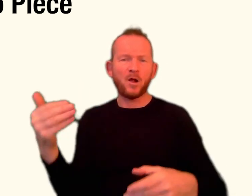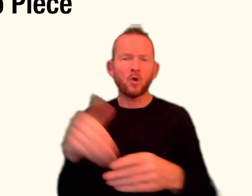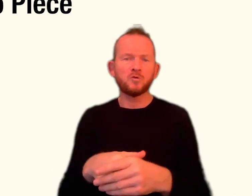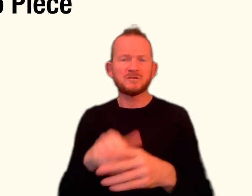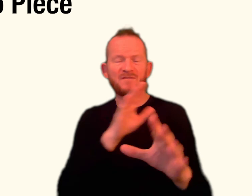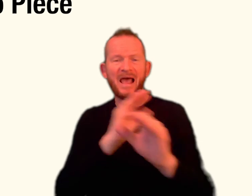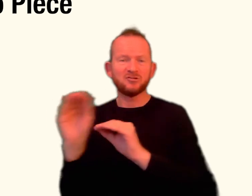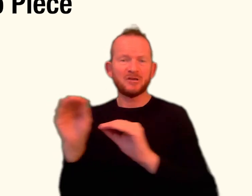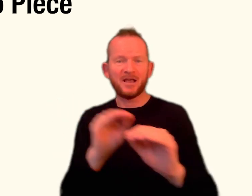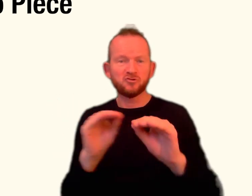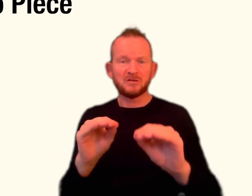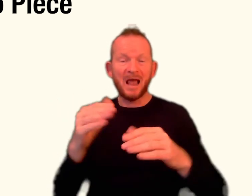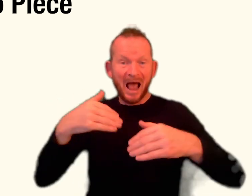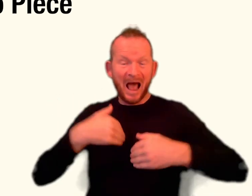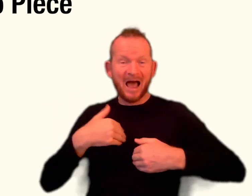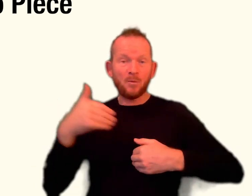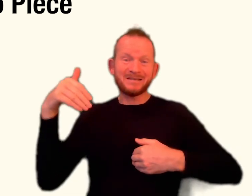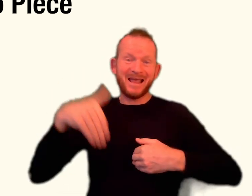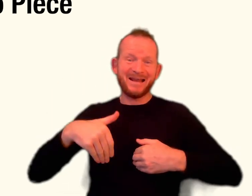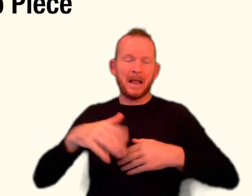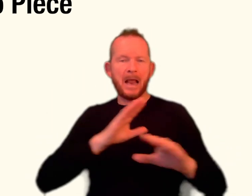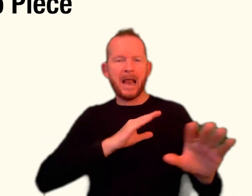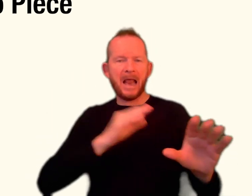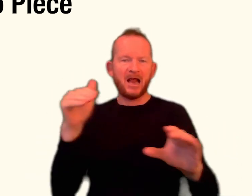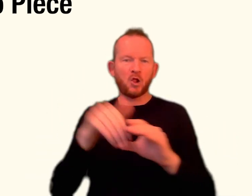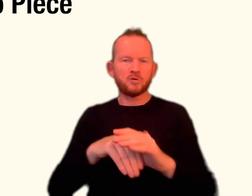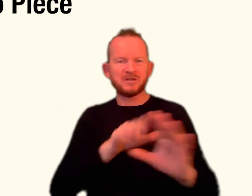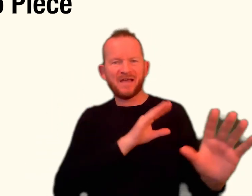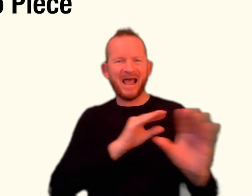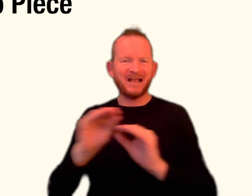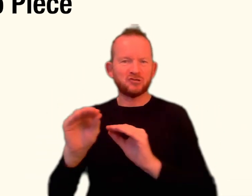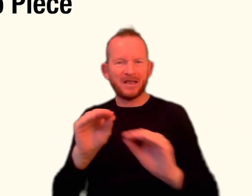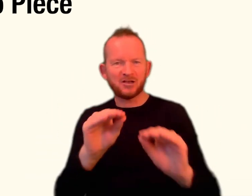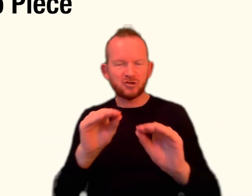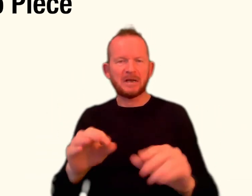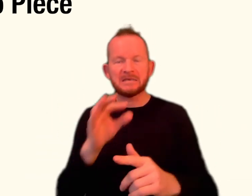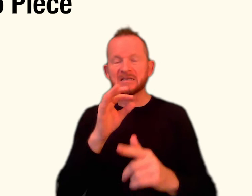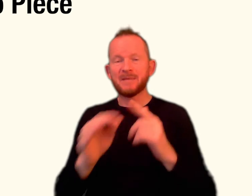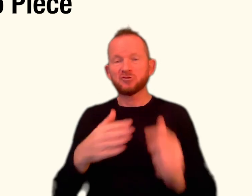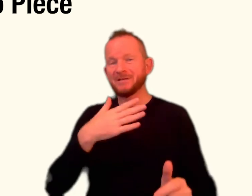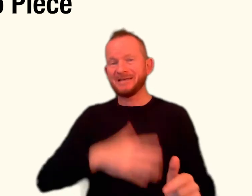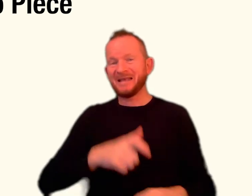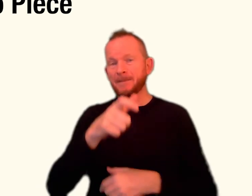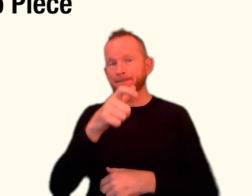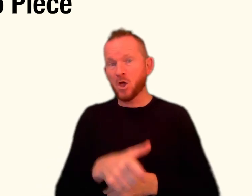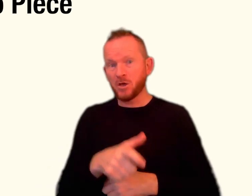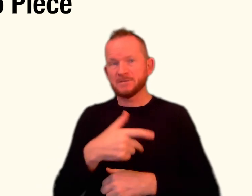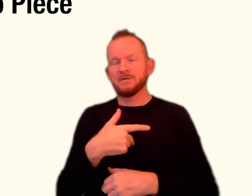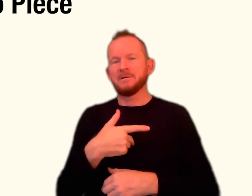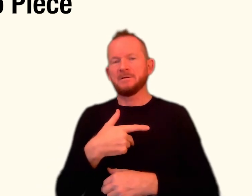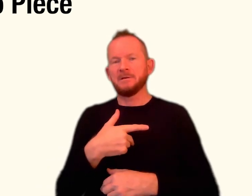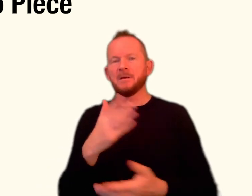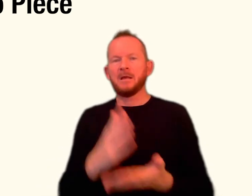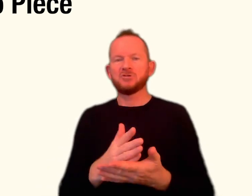in inclusive education as a special needs person and